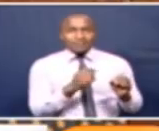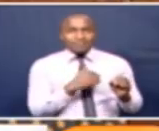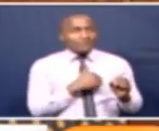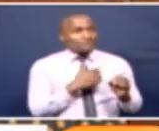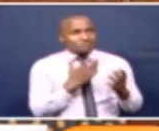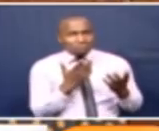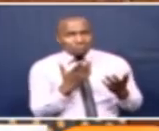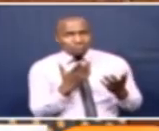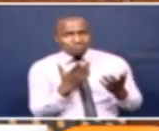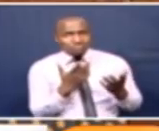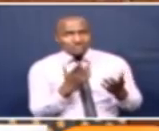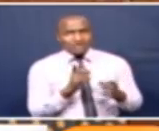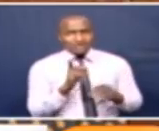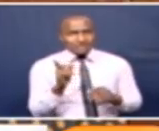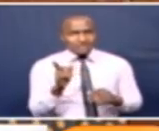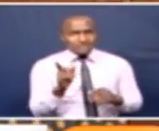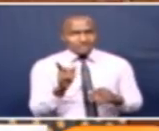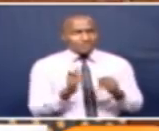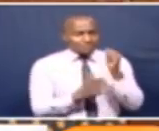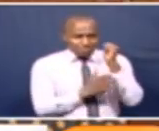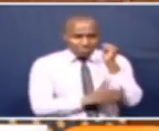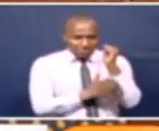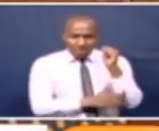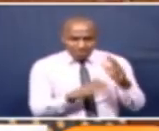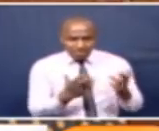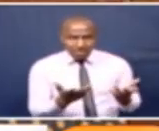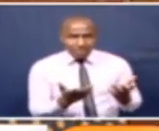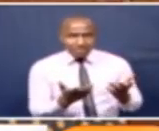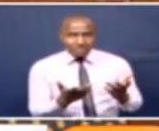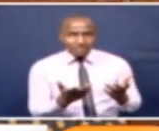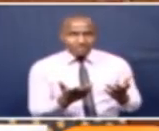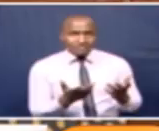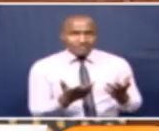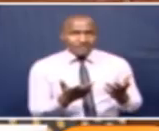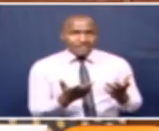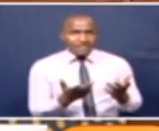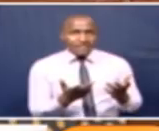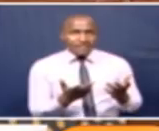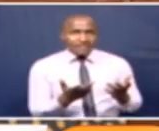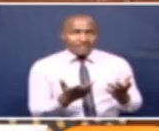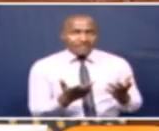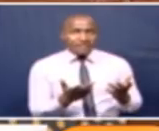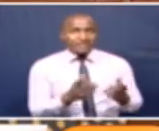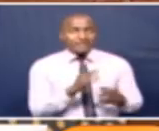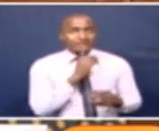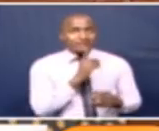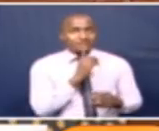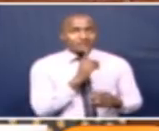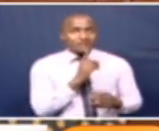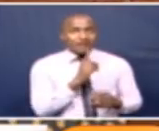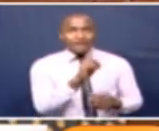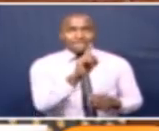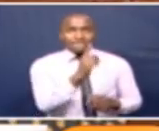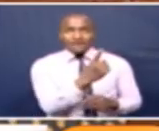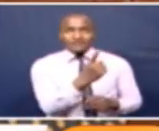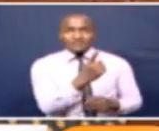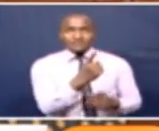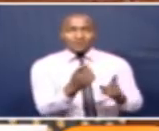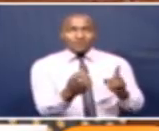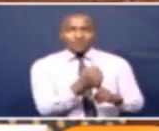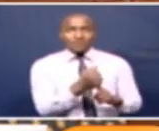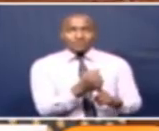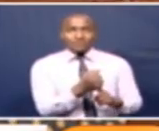happening. Could she be among those who performed very poorly? And they said the first candidate got